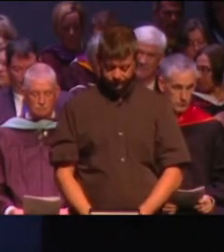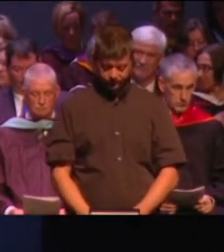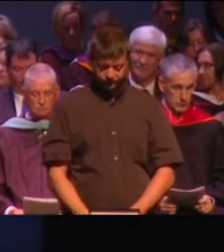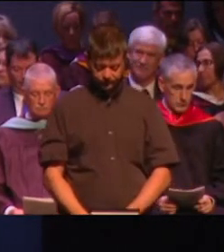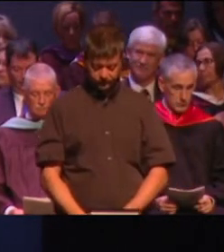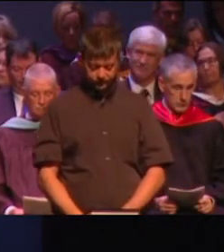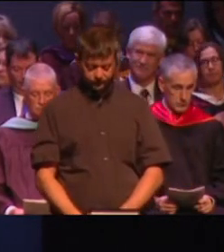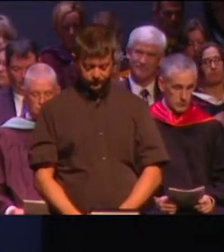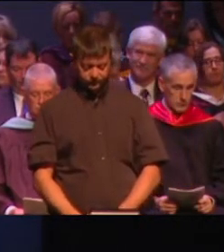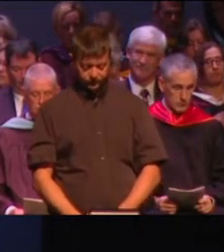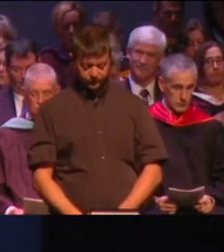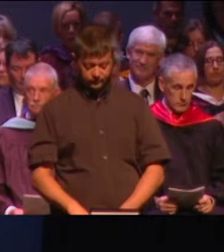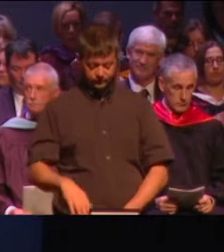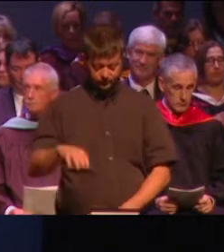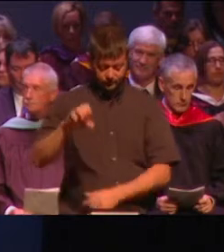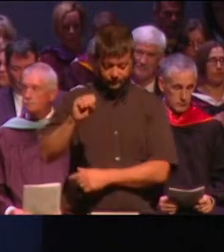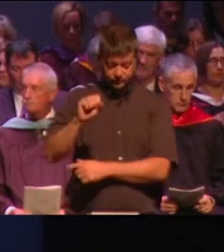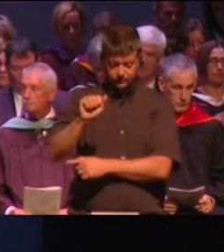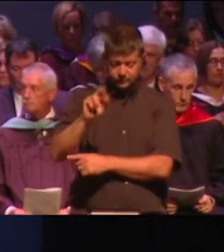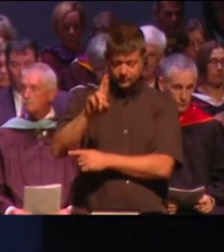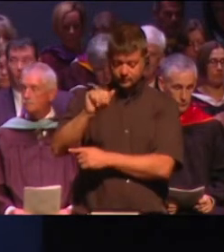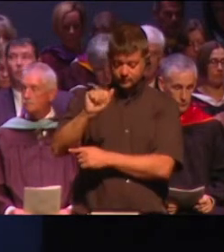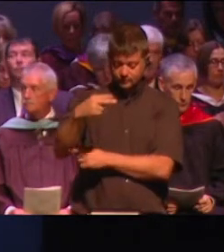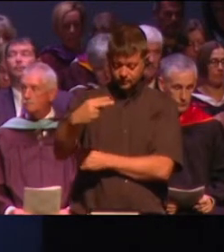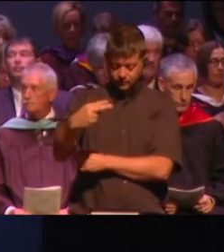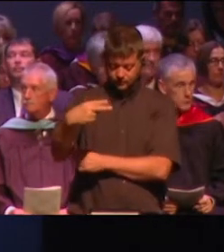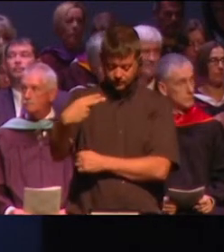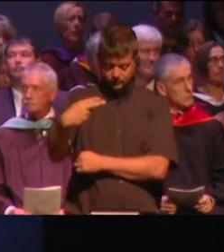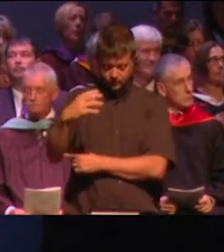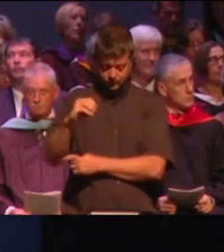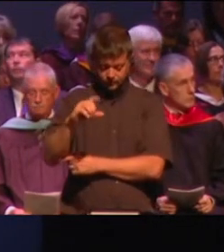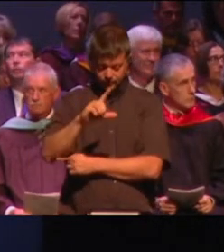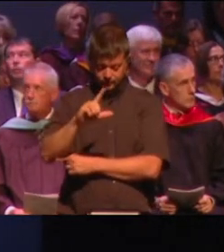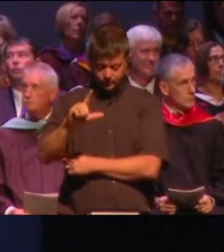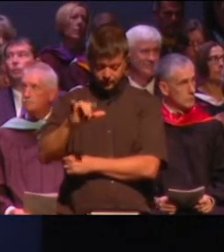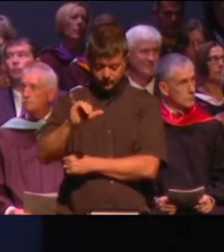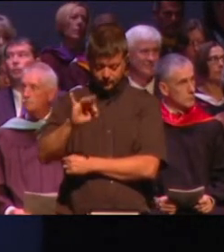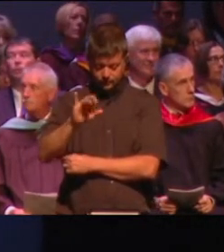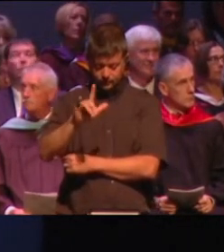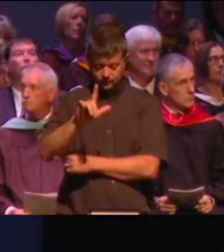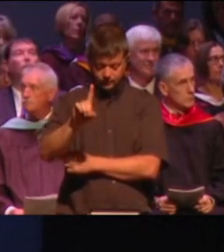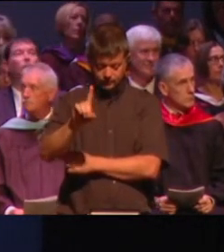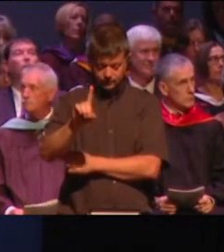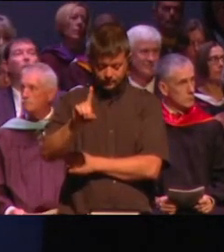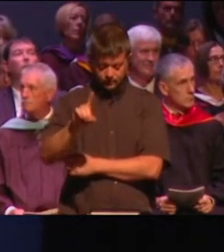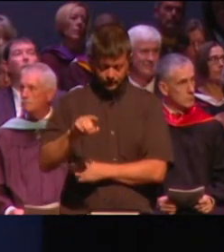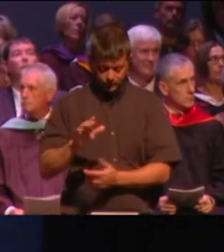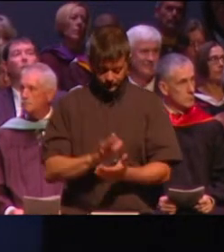Sarah Hollifield.